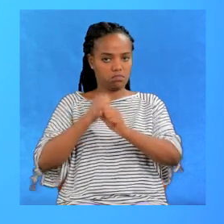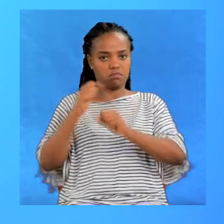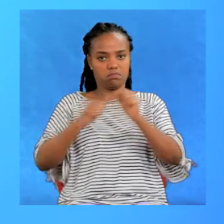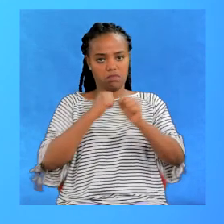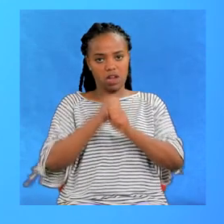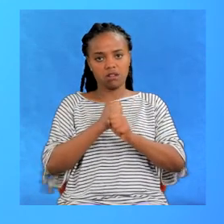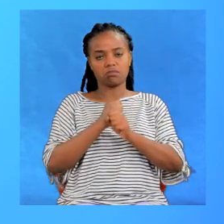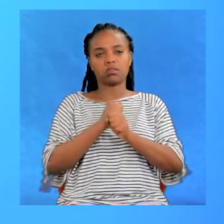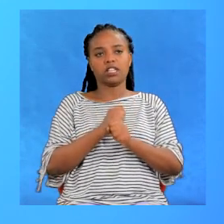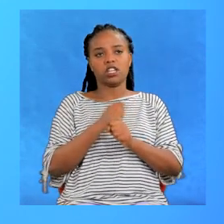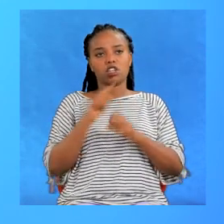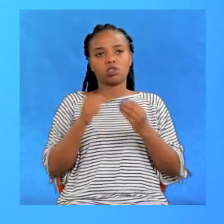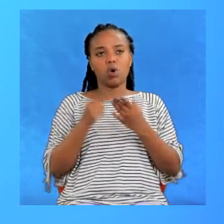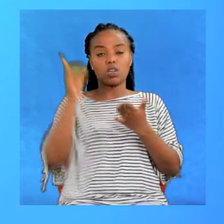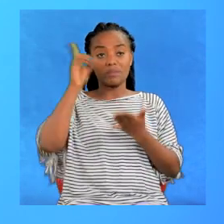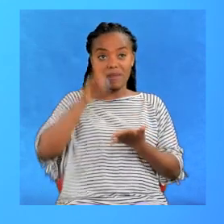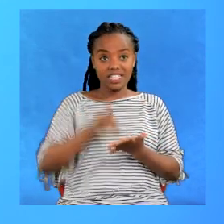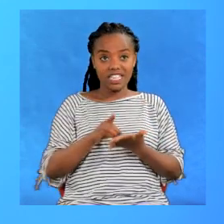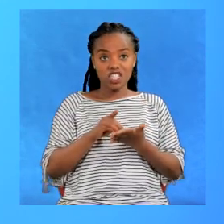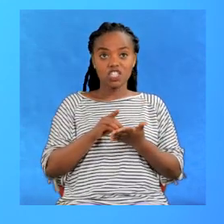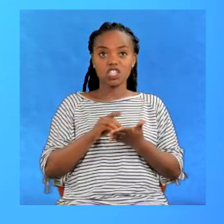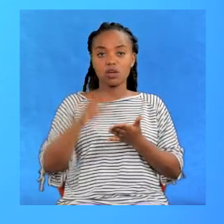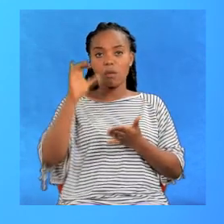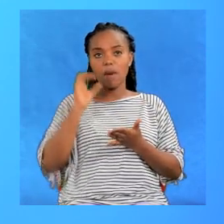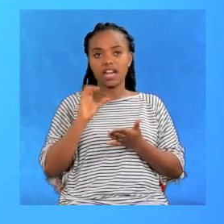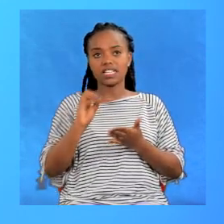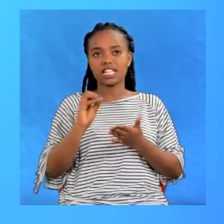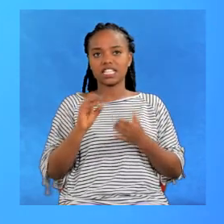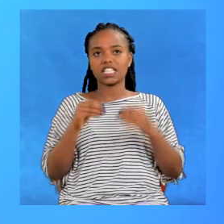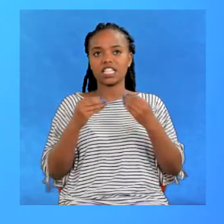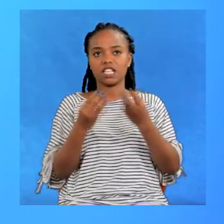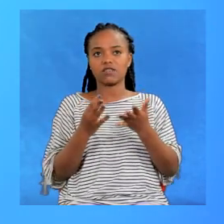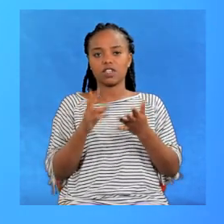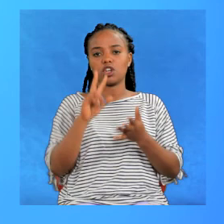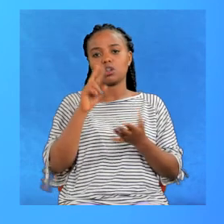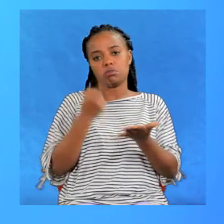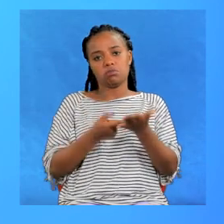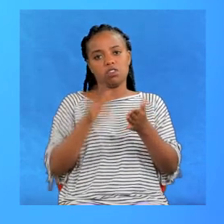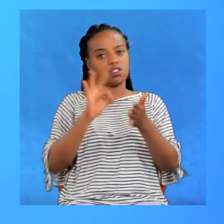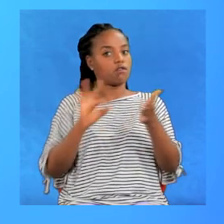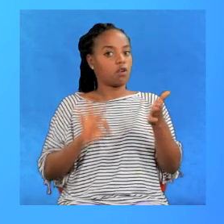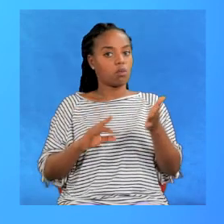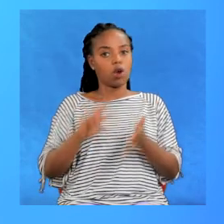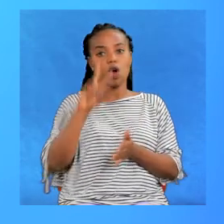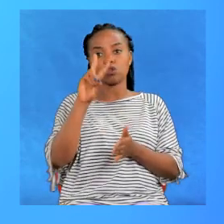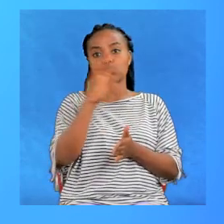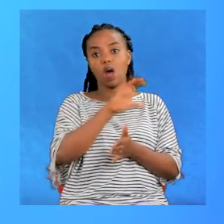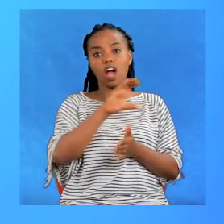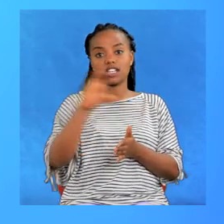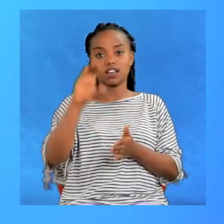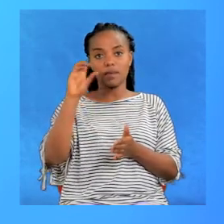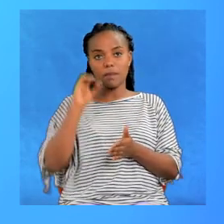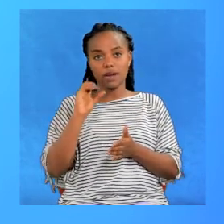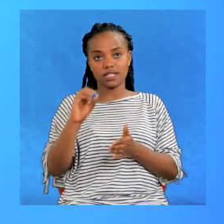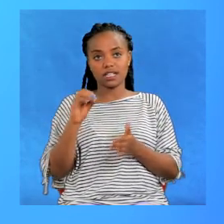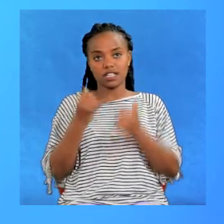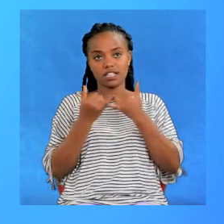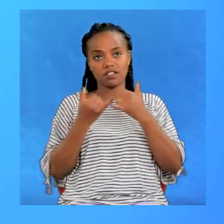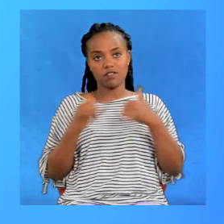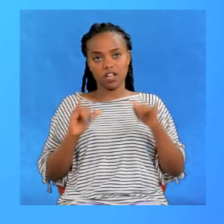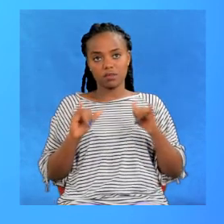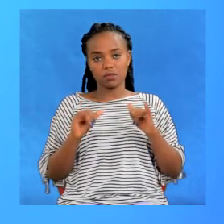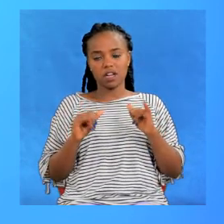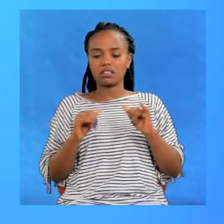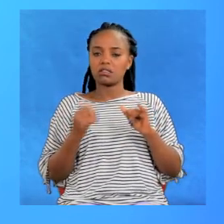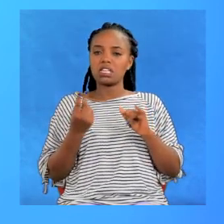The depreciation rate percentage is given by this equation, 200% divided